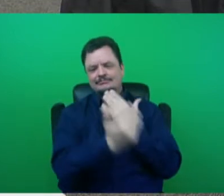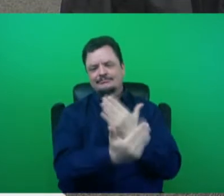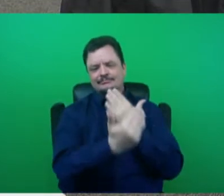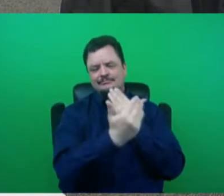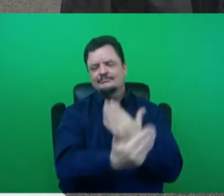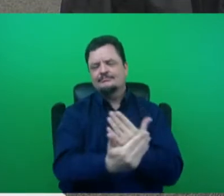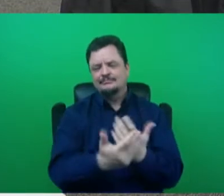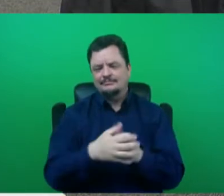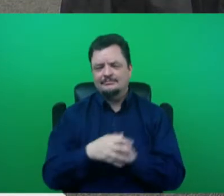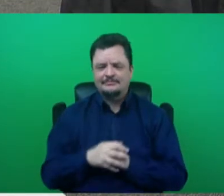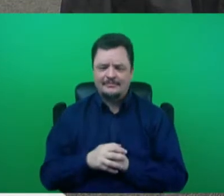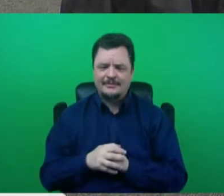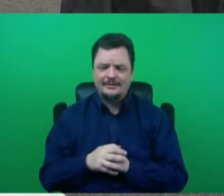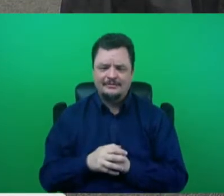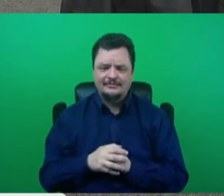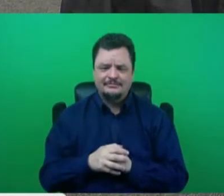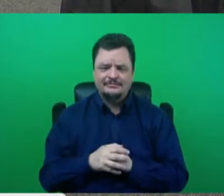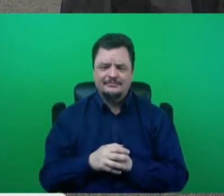it.